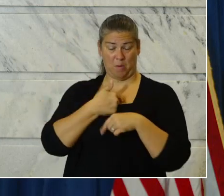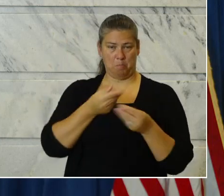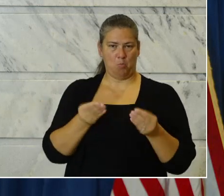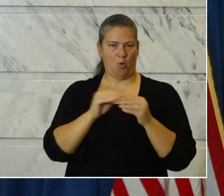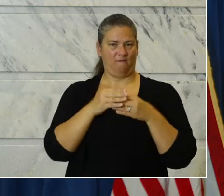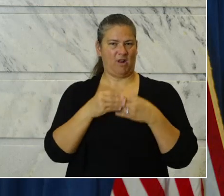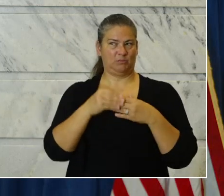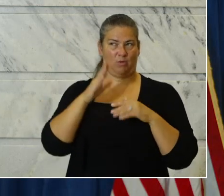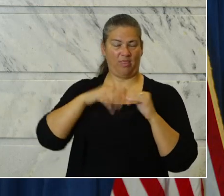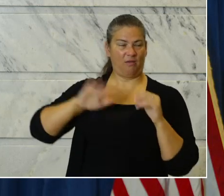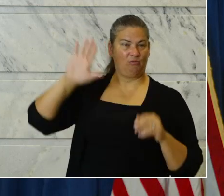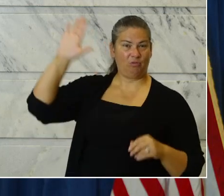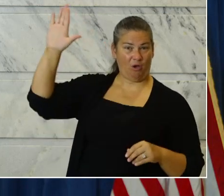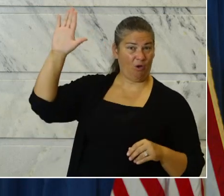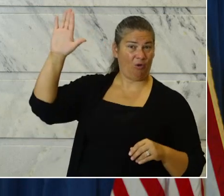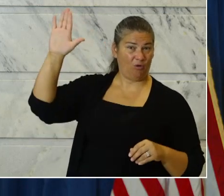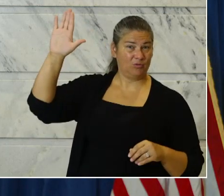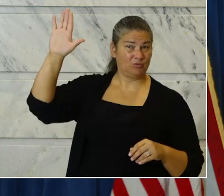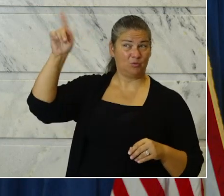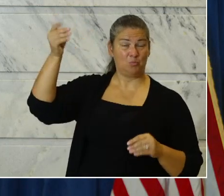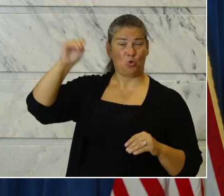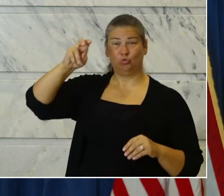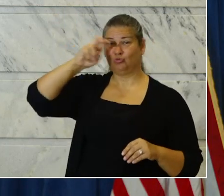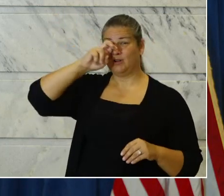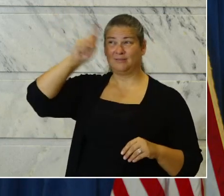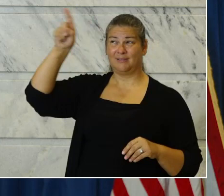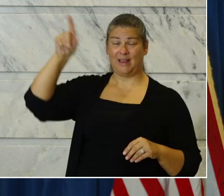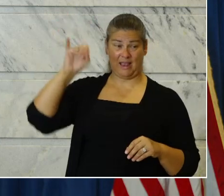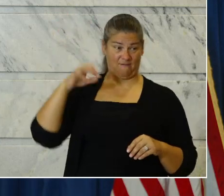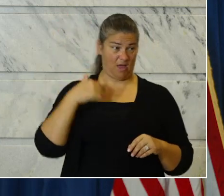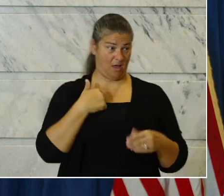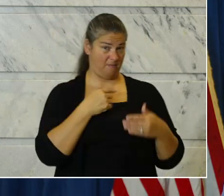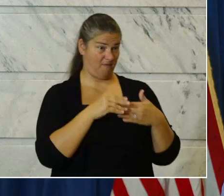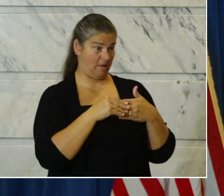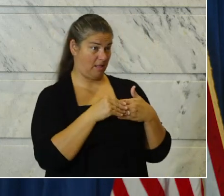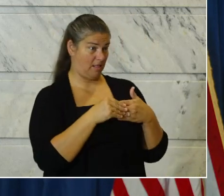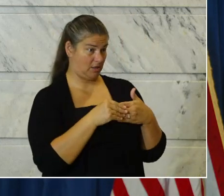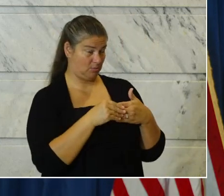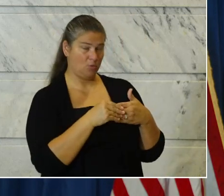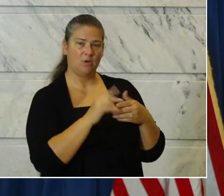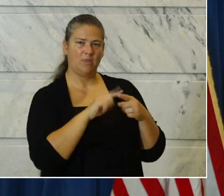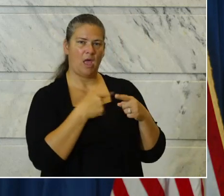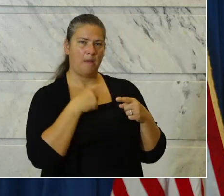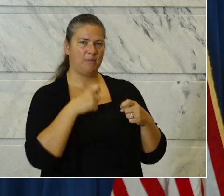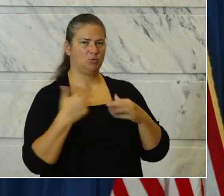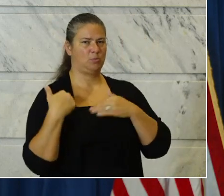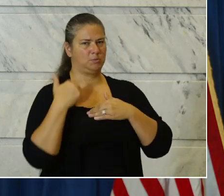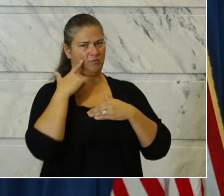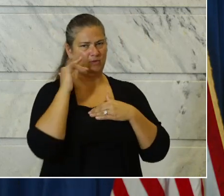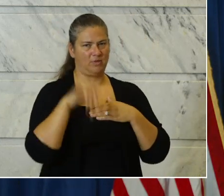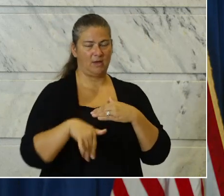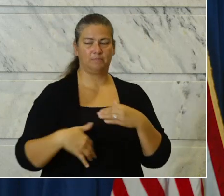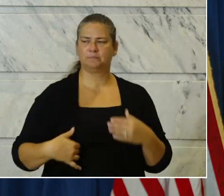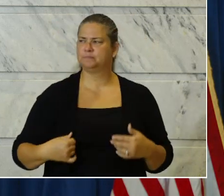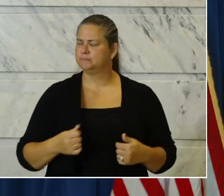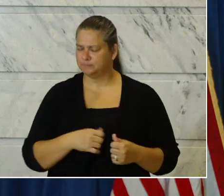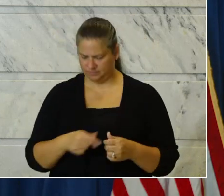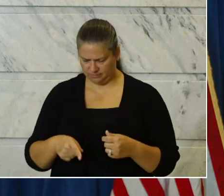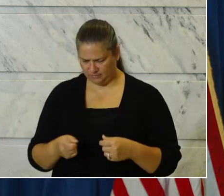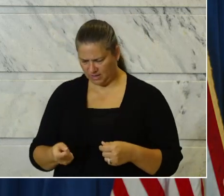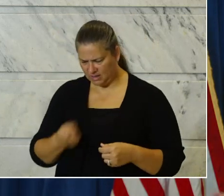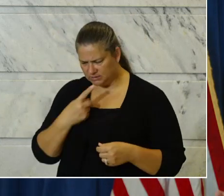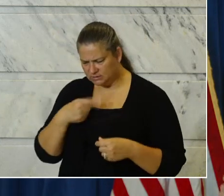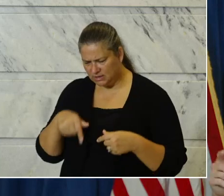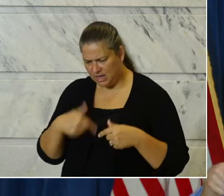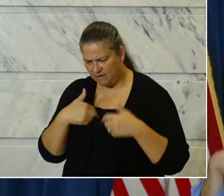and I've got to be responsible for that if it doesn't work. Let's see, is there a mechanism for ensuring individual schools are